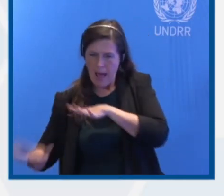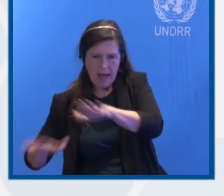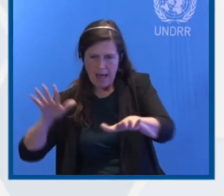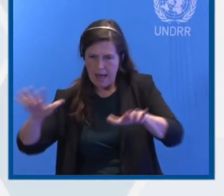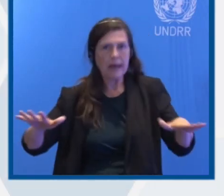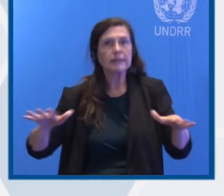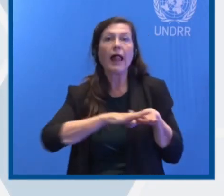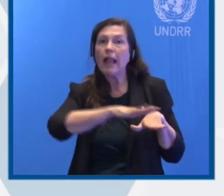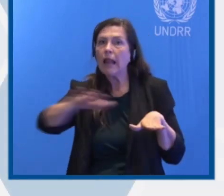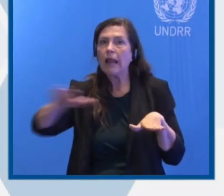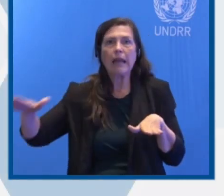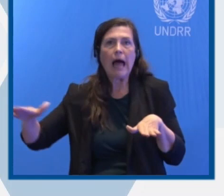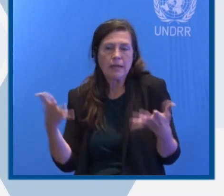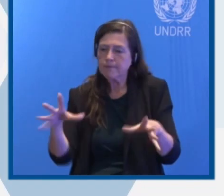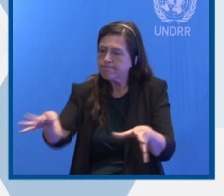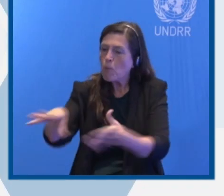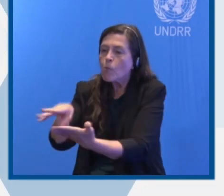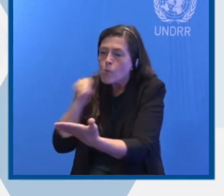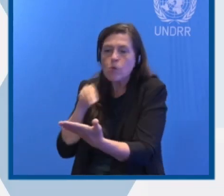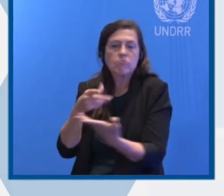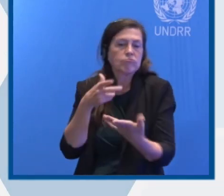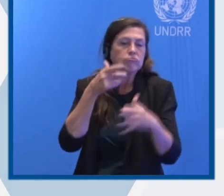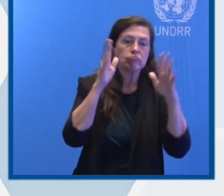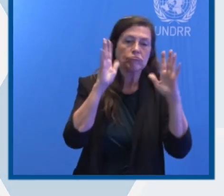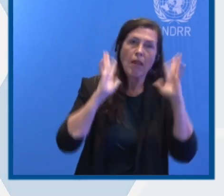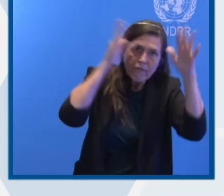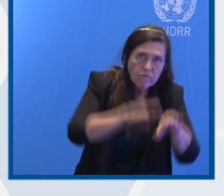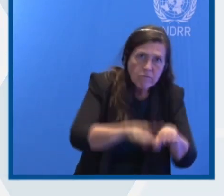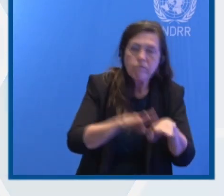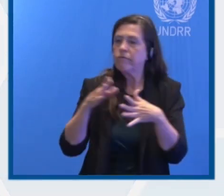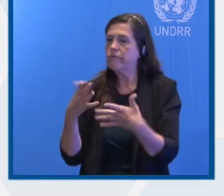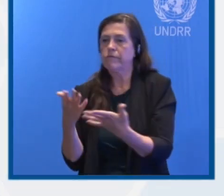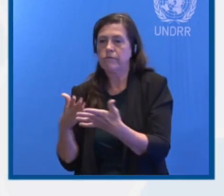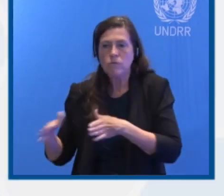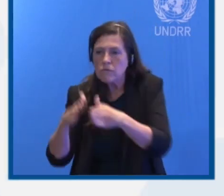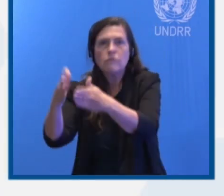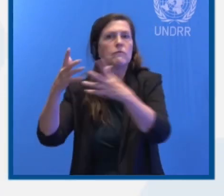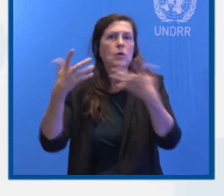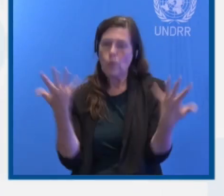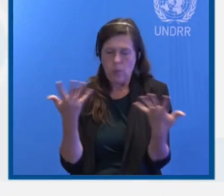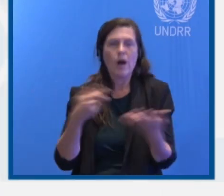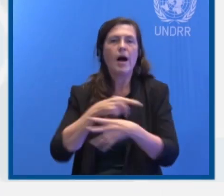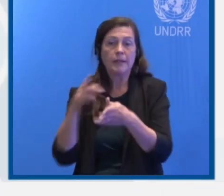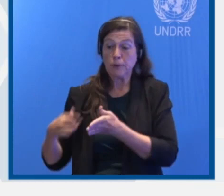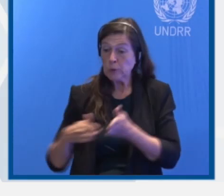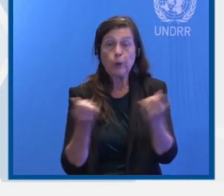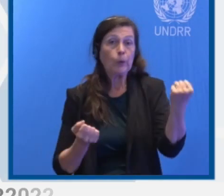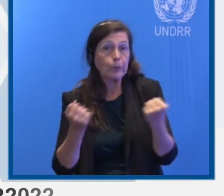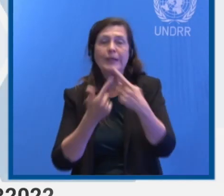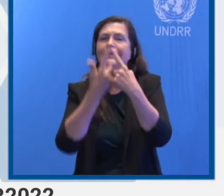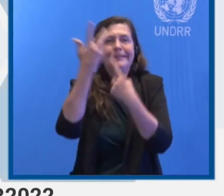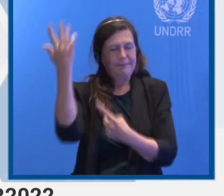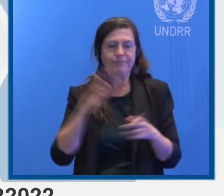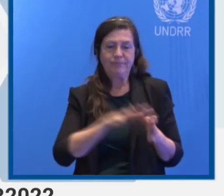to the development of the land. The risk-based land use planning is useful in identifying